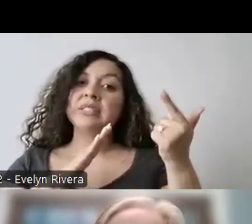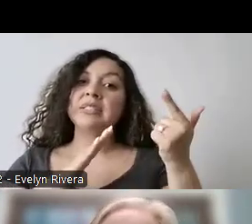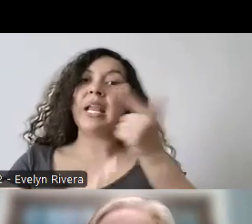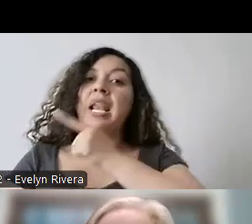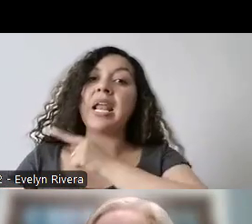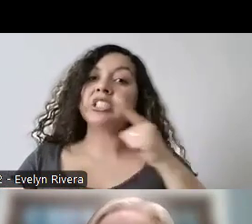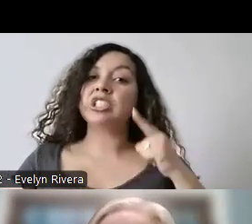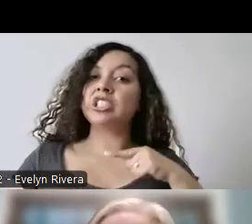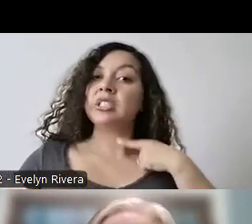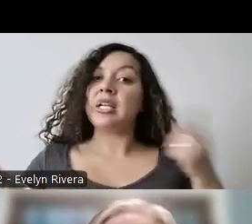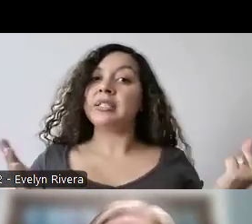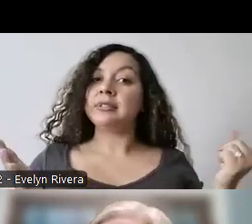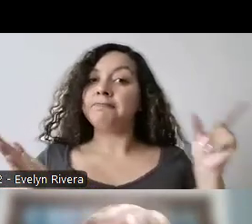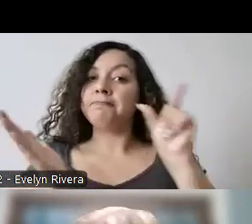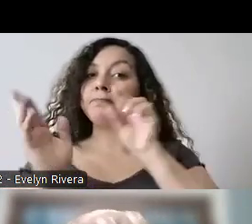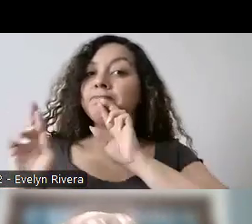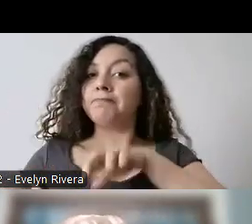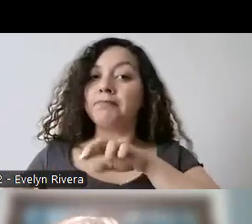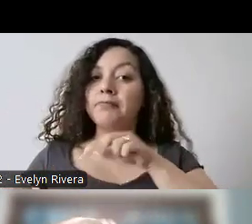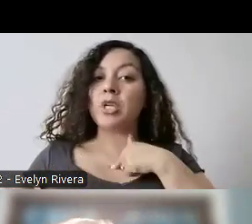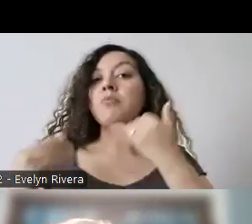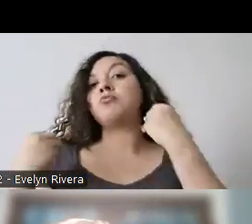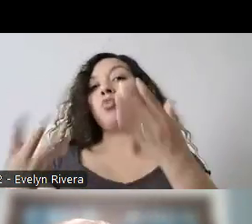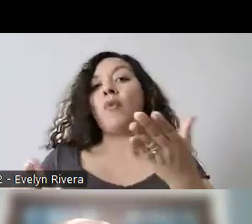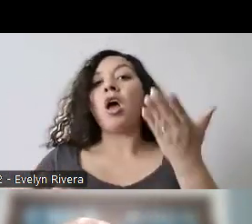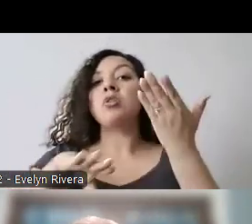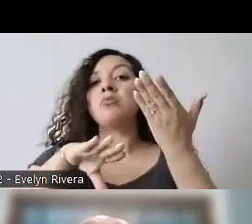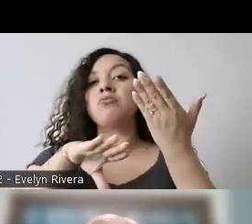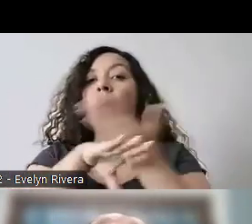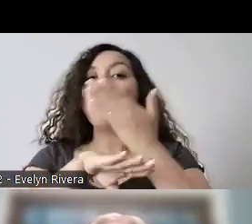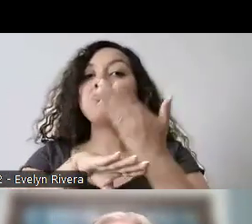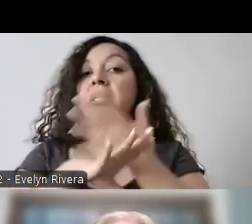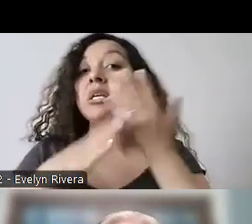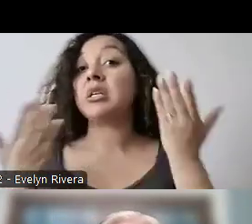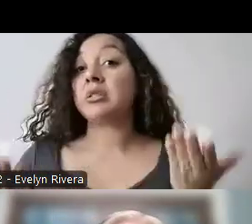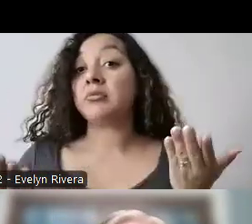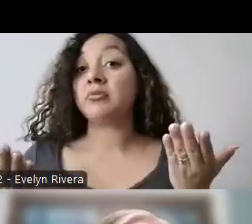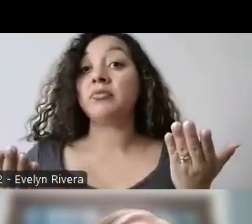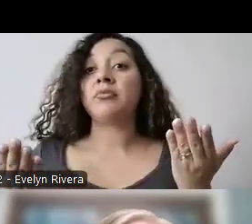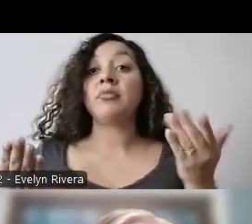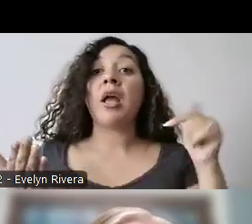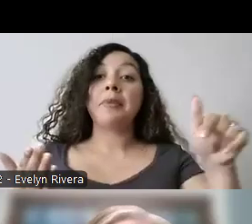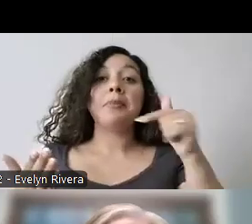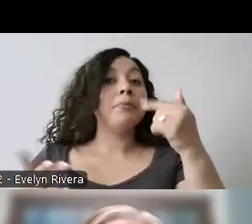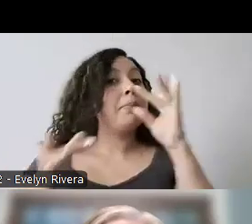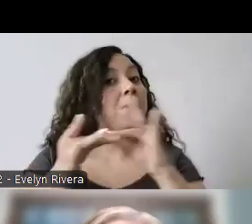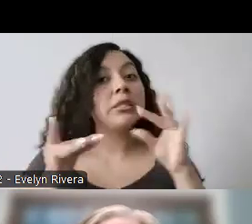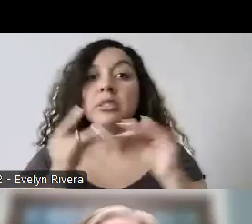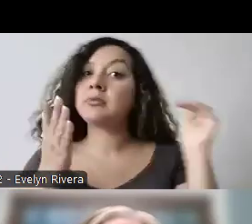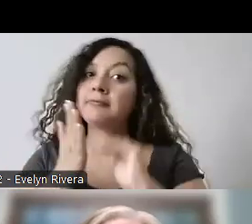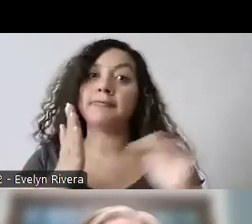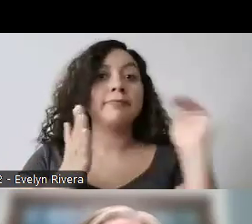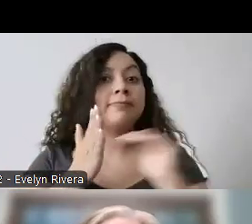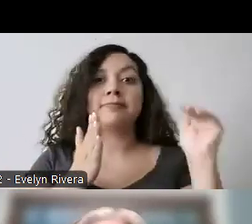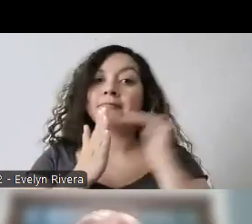filed. So I'm really just providing you with an update here. And I'm going to be saying the same thing over and over again here,